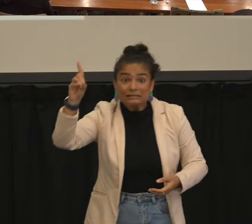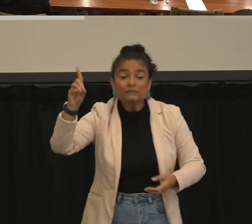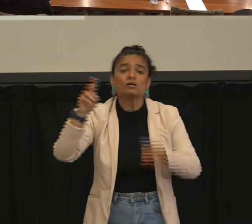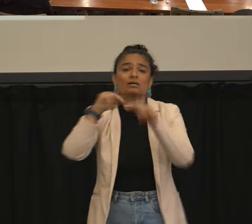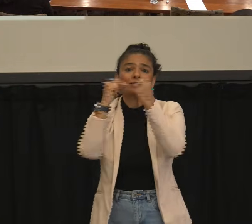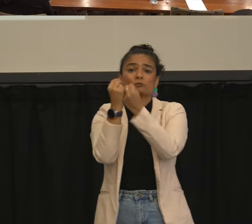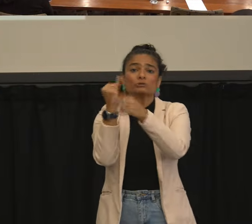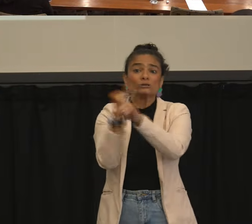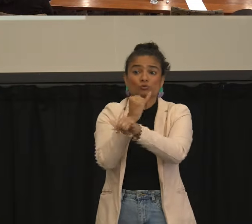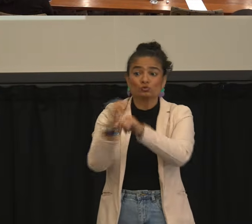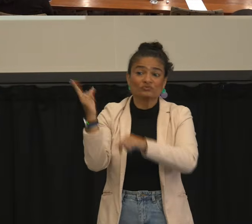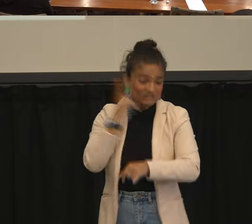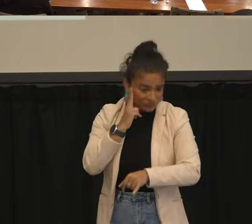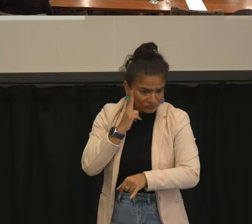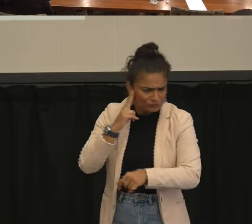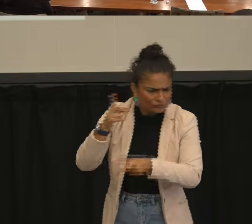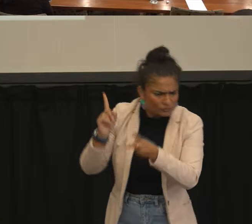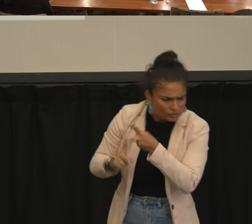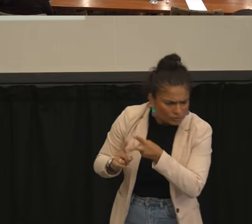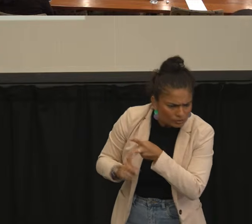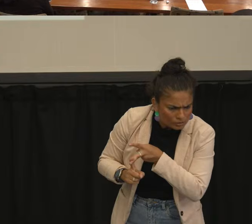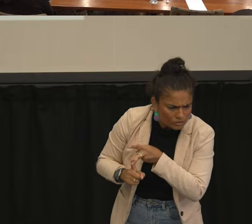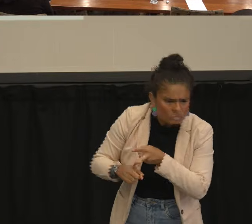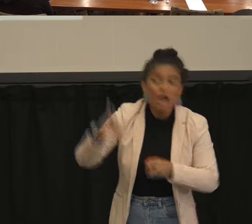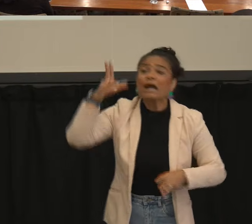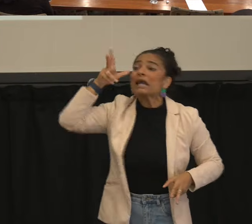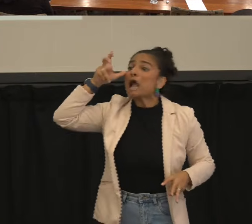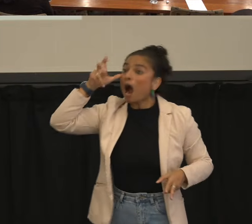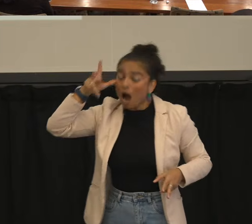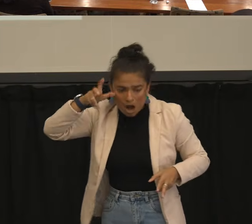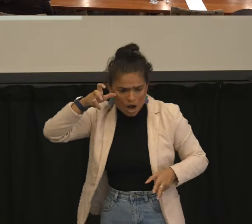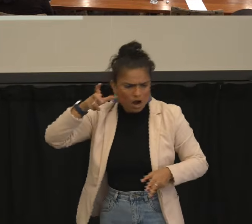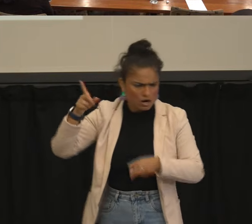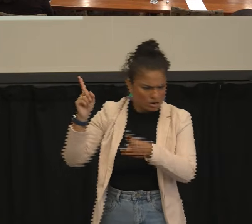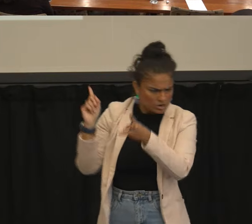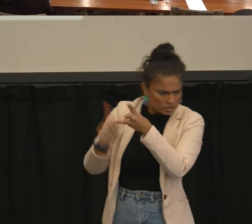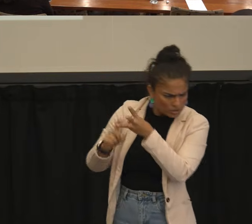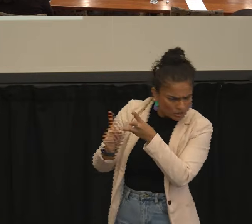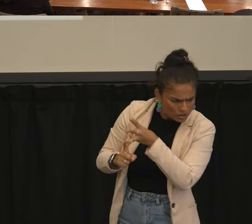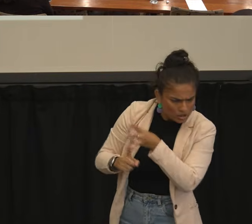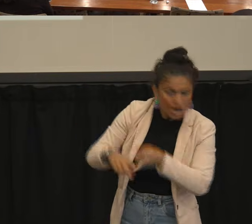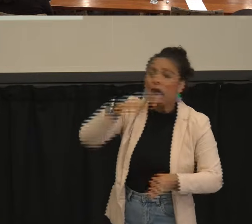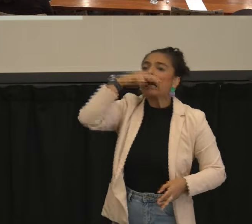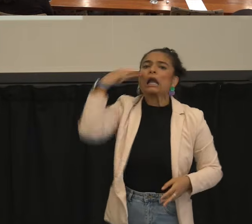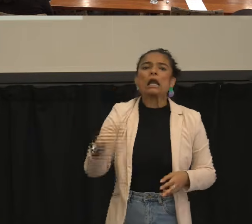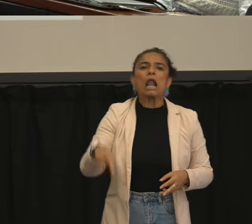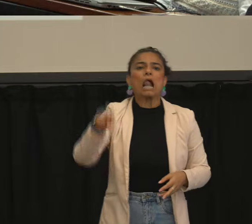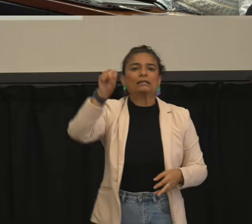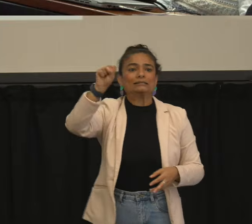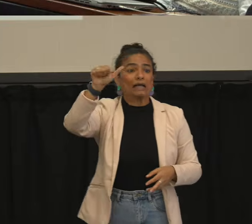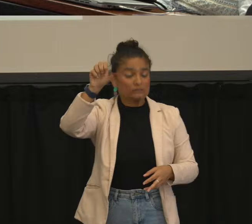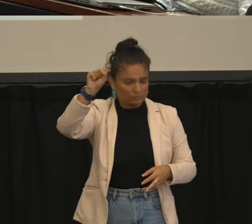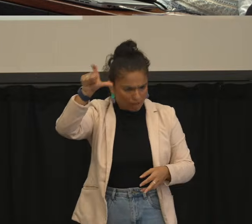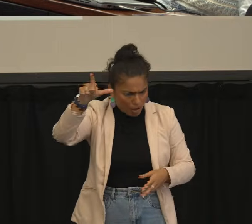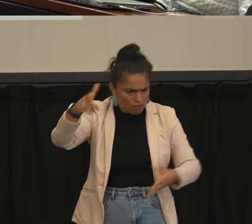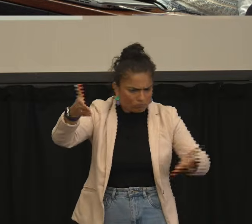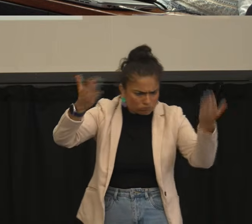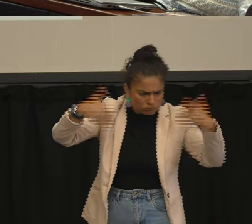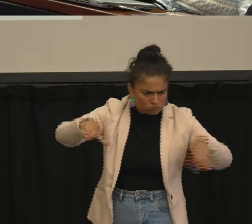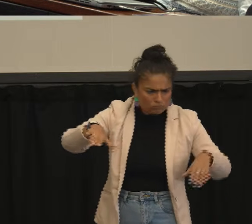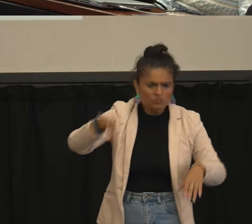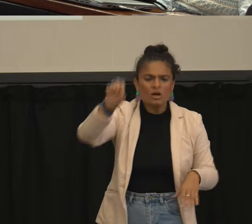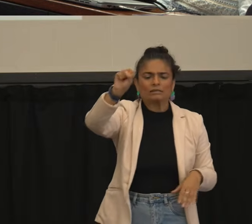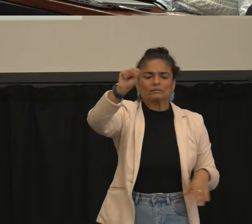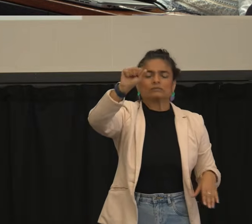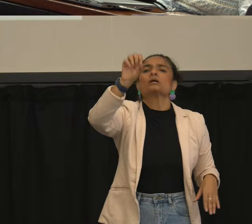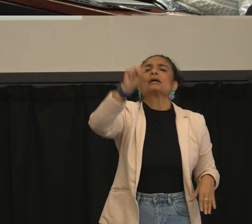In the private sector, we continue. We have the NID, which we have now heard from. We have RIA, and we have Real SASL,